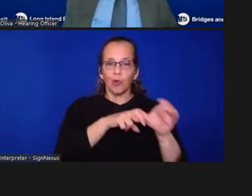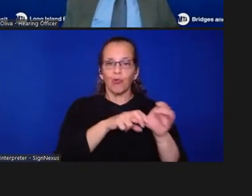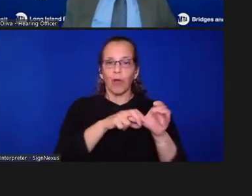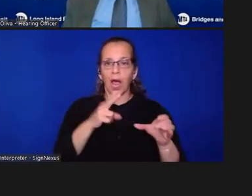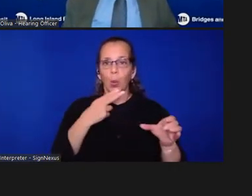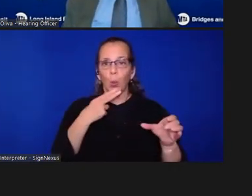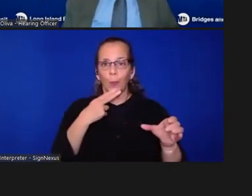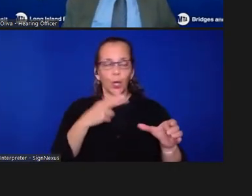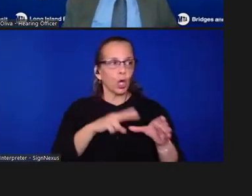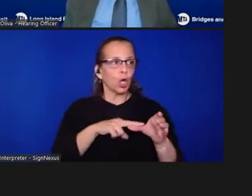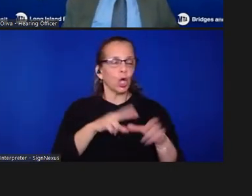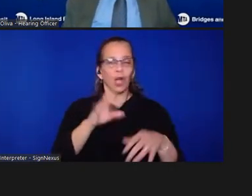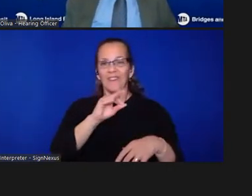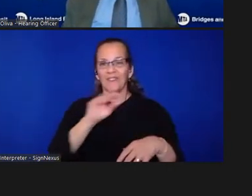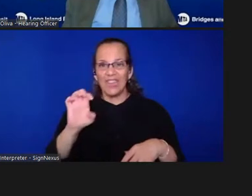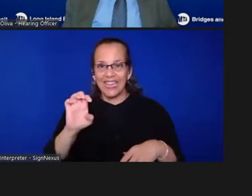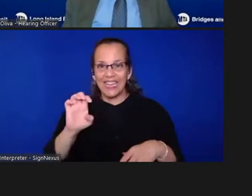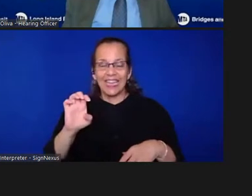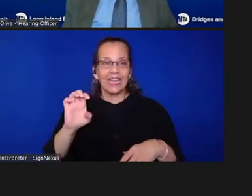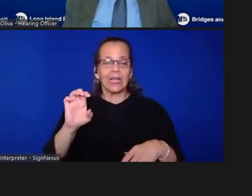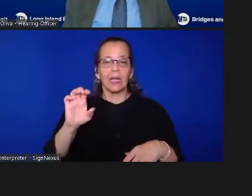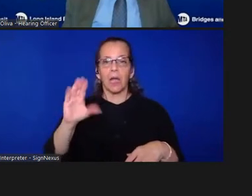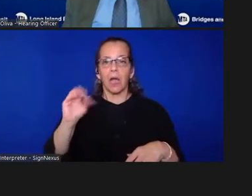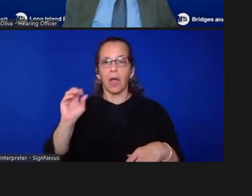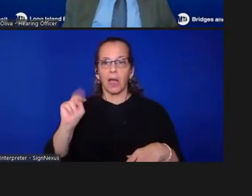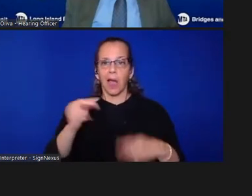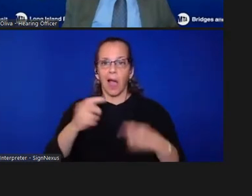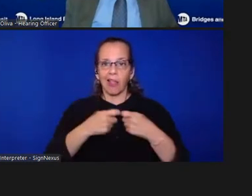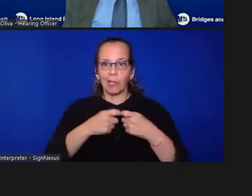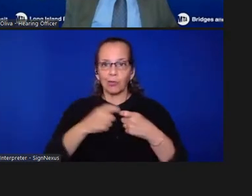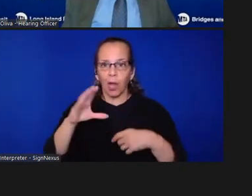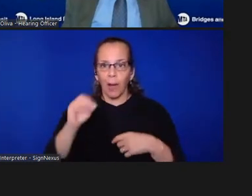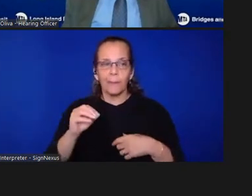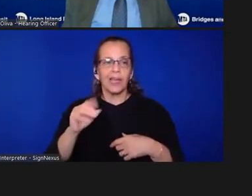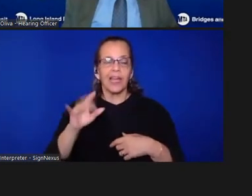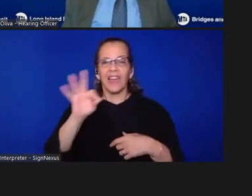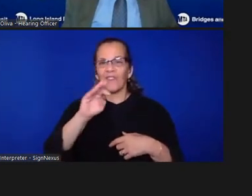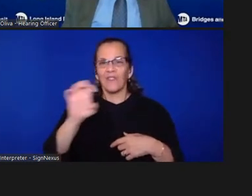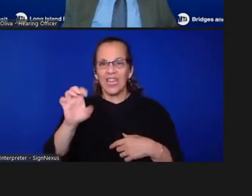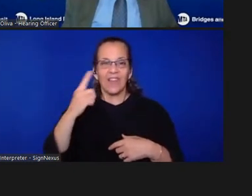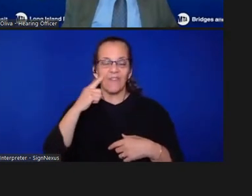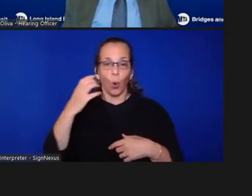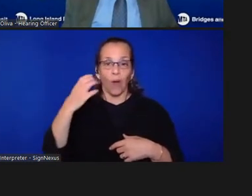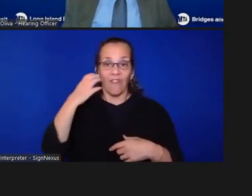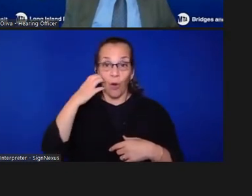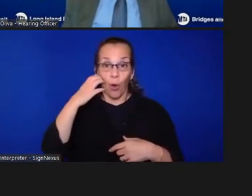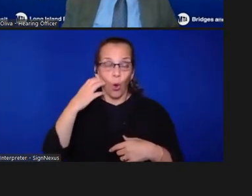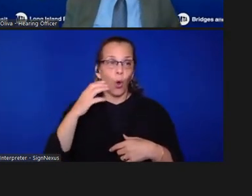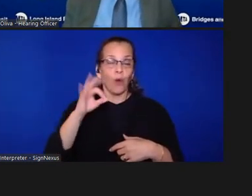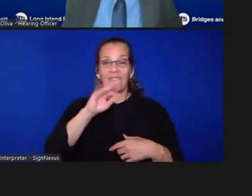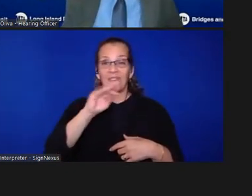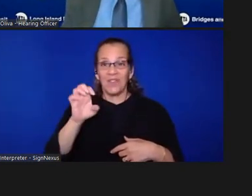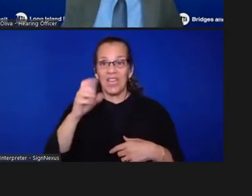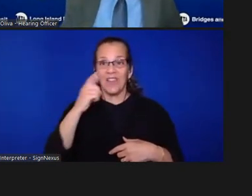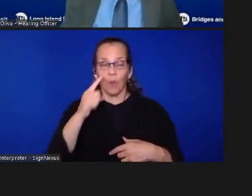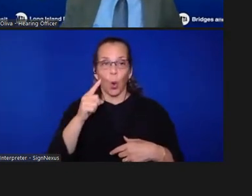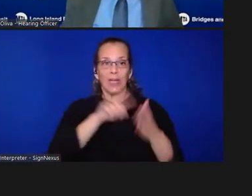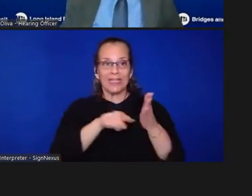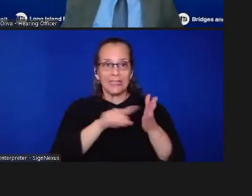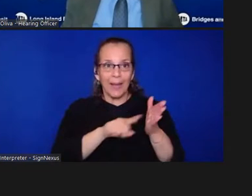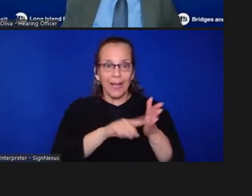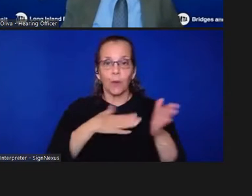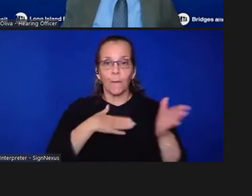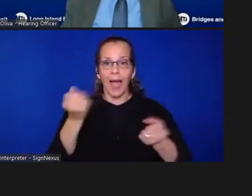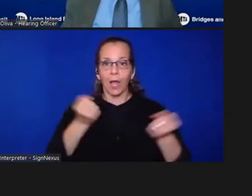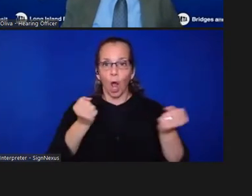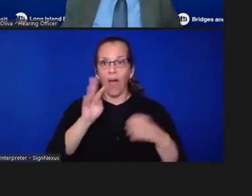my cell phone fees on Con Edison fees for just about everyone on my registration my inspection so this should be